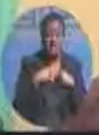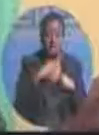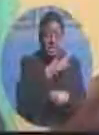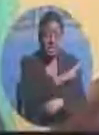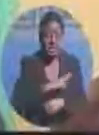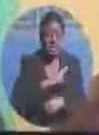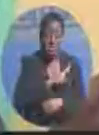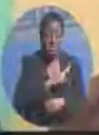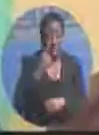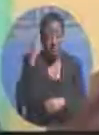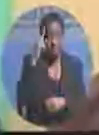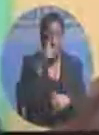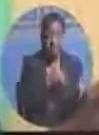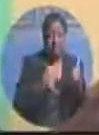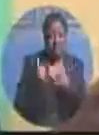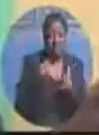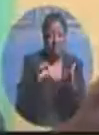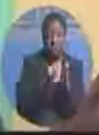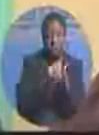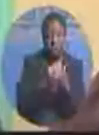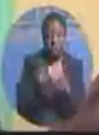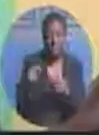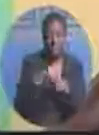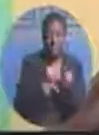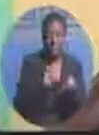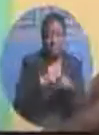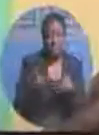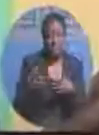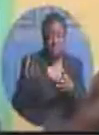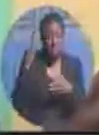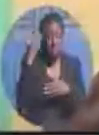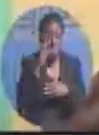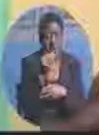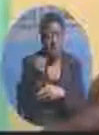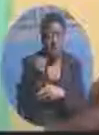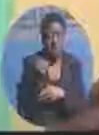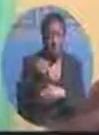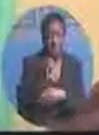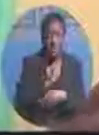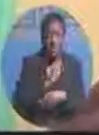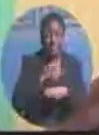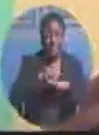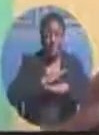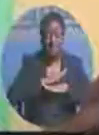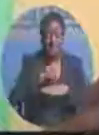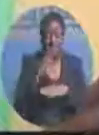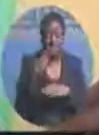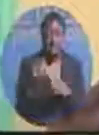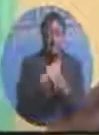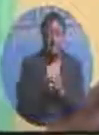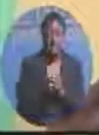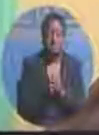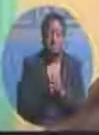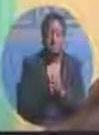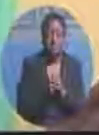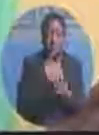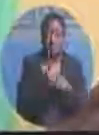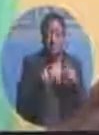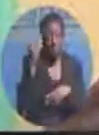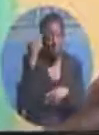know him. I'm satisfied the streets know him. I'm satisfied the streets knows now that they got somebody on the ground who will join with the